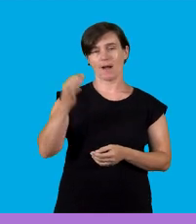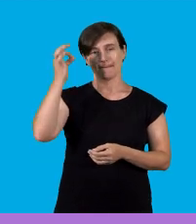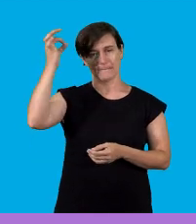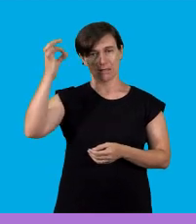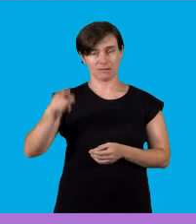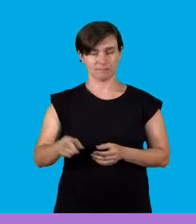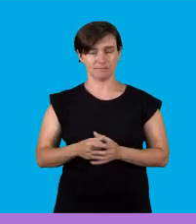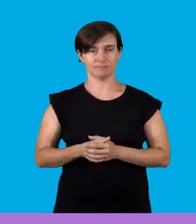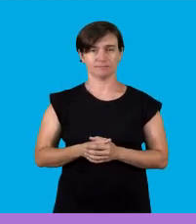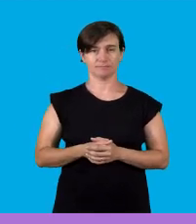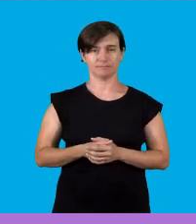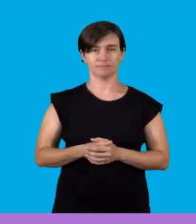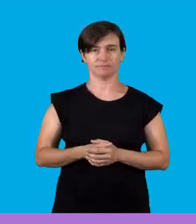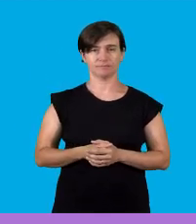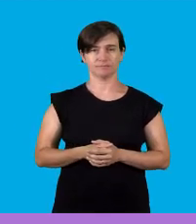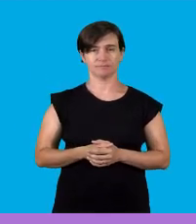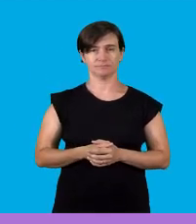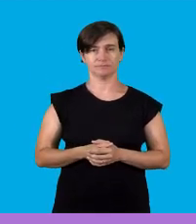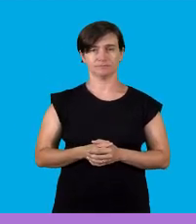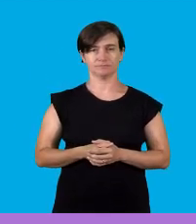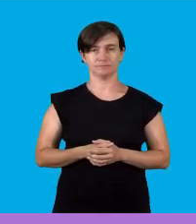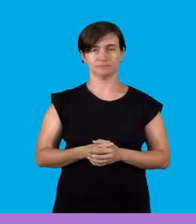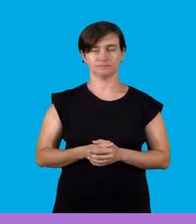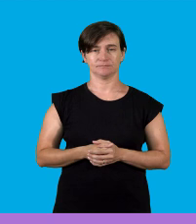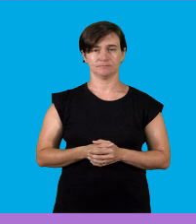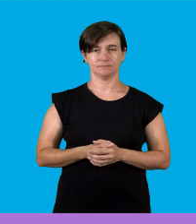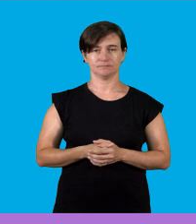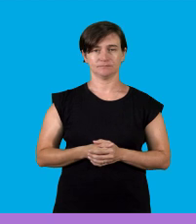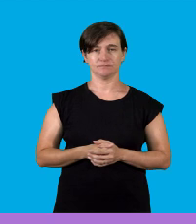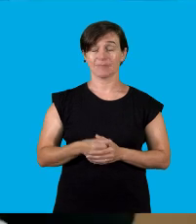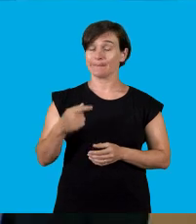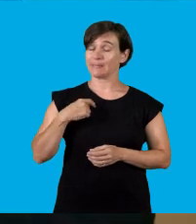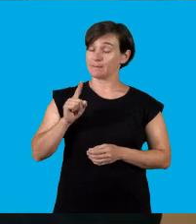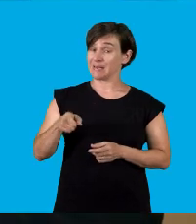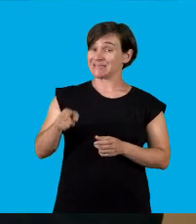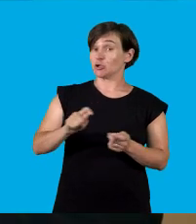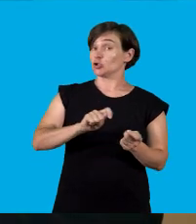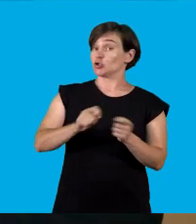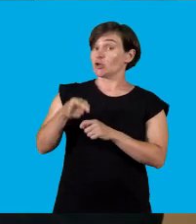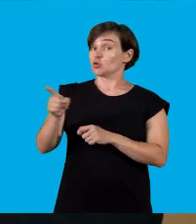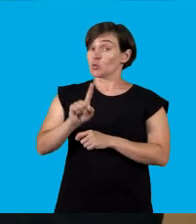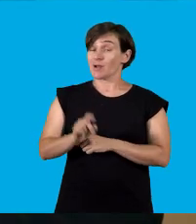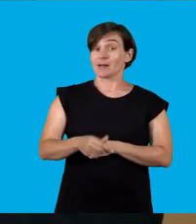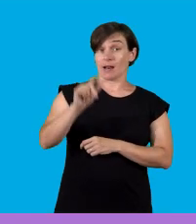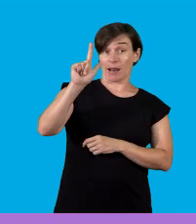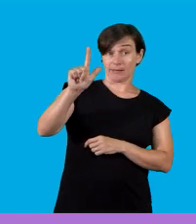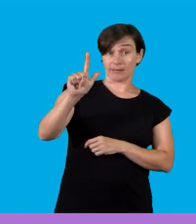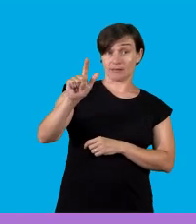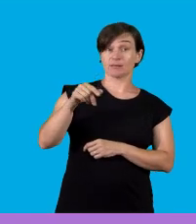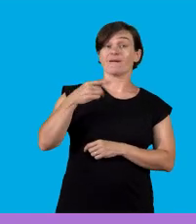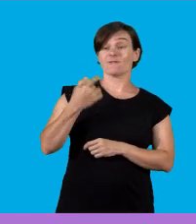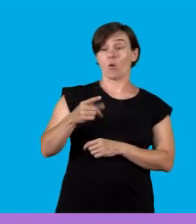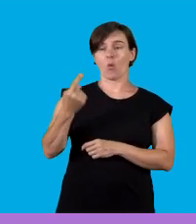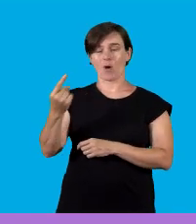per minute. Are we clear? But now remember, I must convert this to